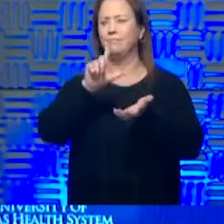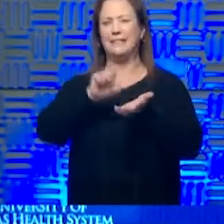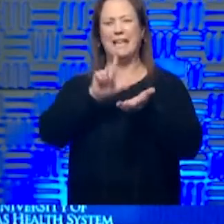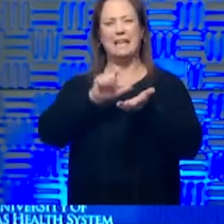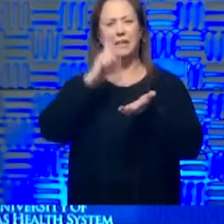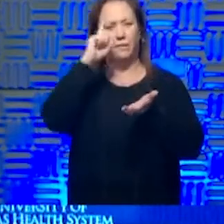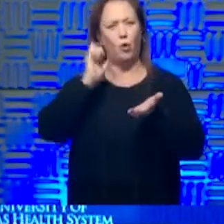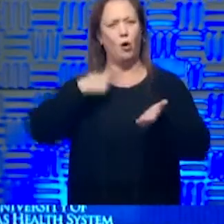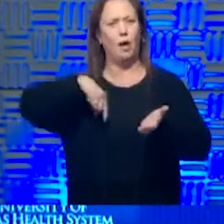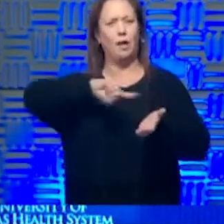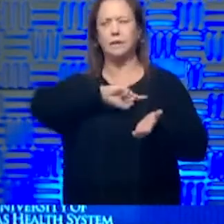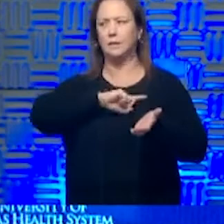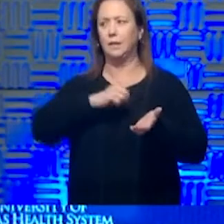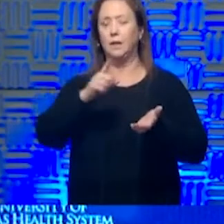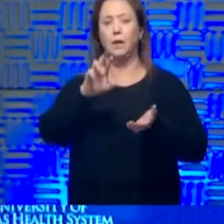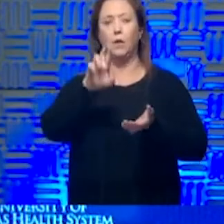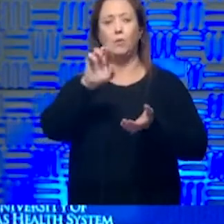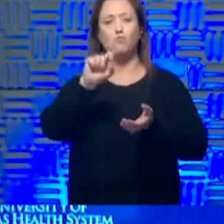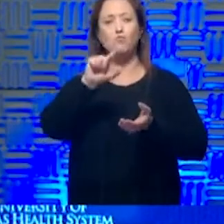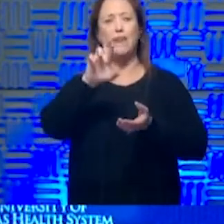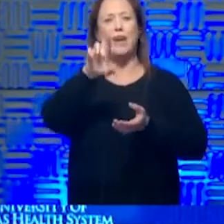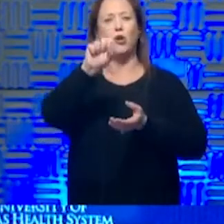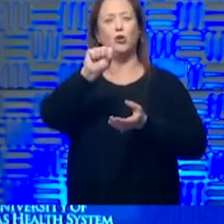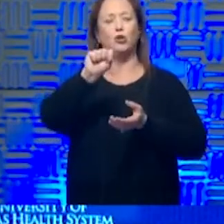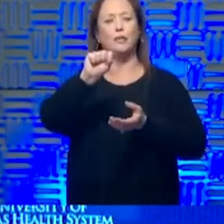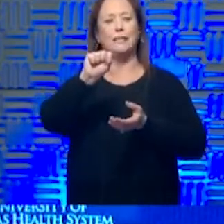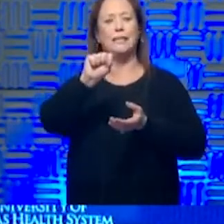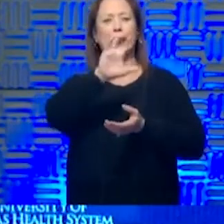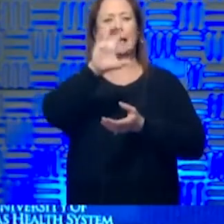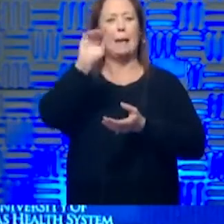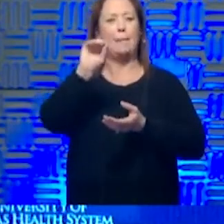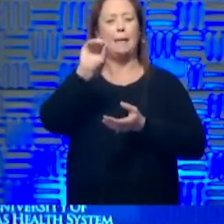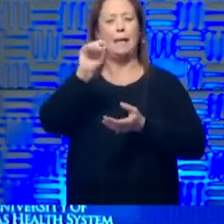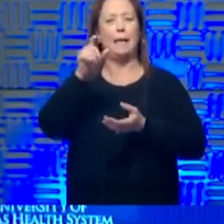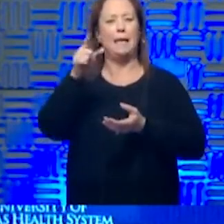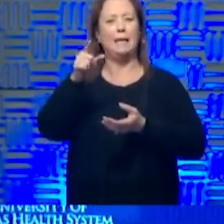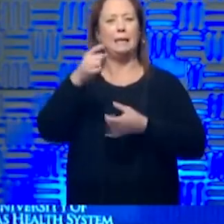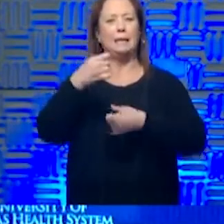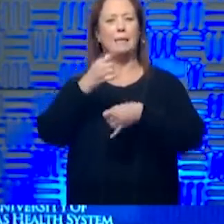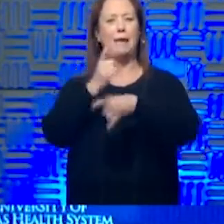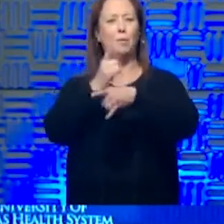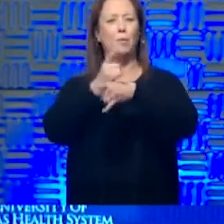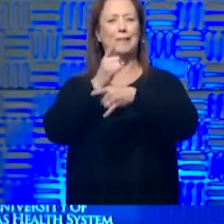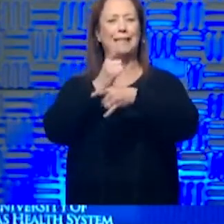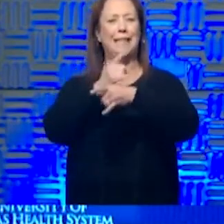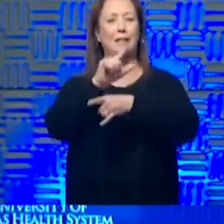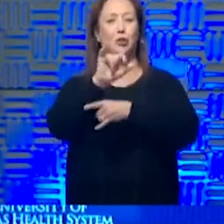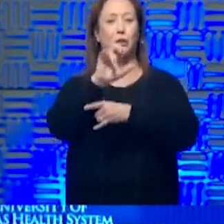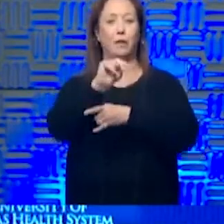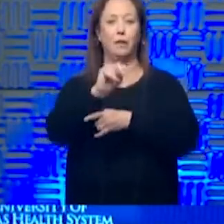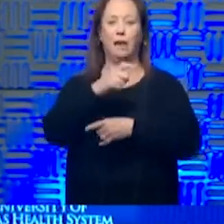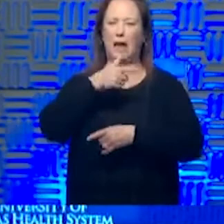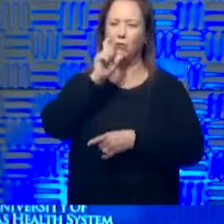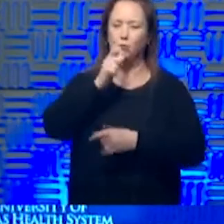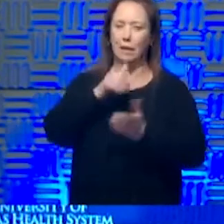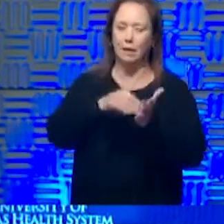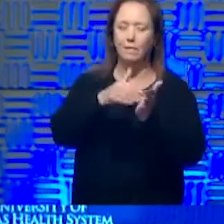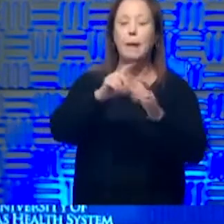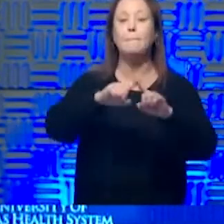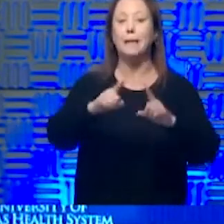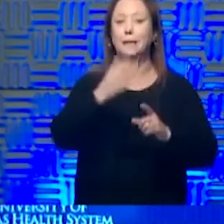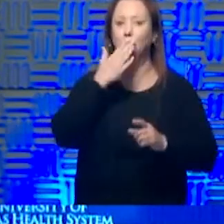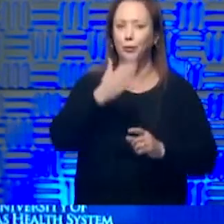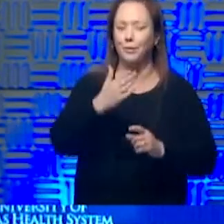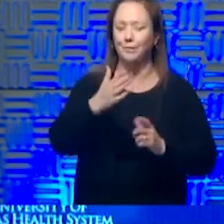It's for those of you who don't know, Rieger's is a company here in Kansas City that makes their own gin and whiskey. It's great. Of course, I don't really drink very much, but that's really